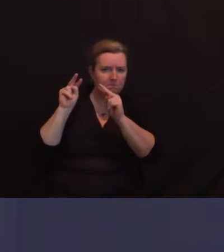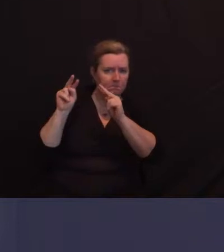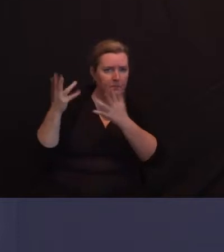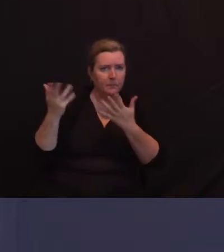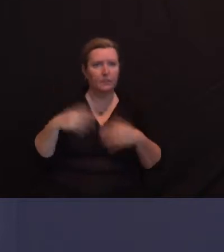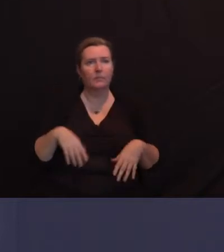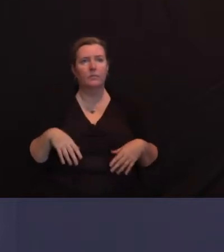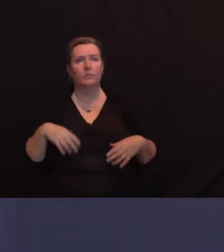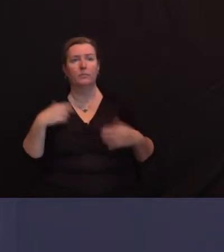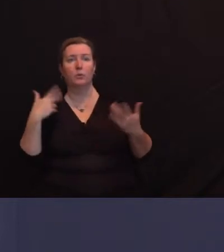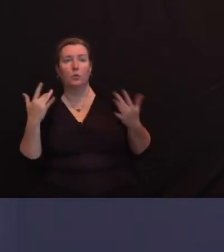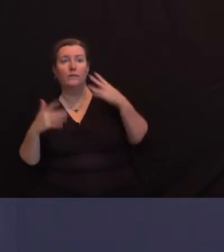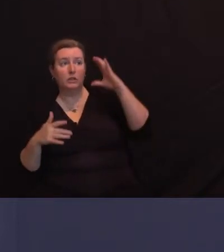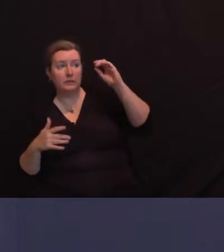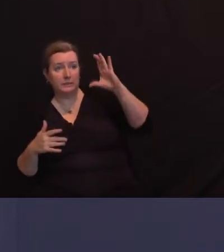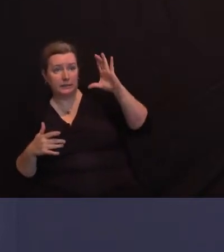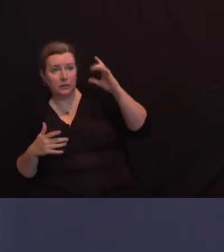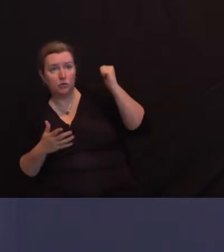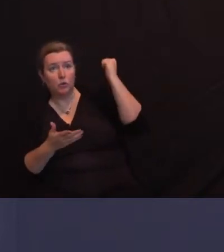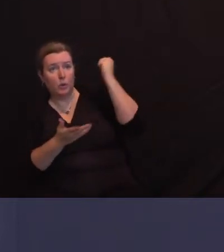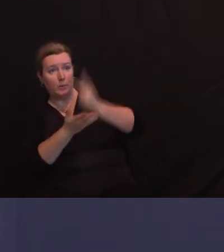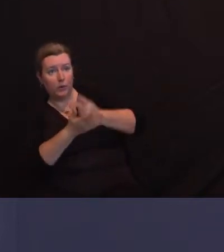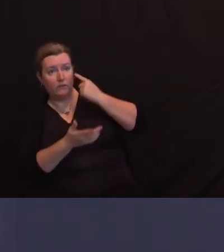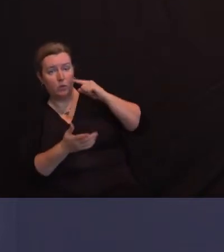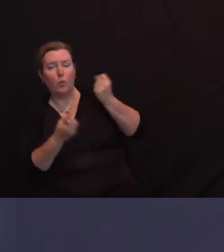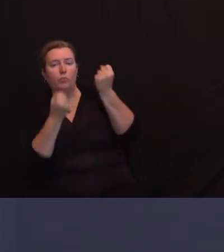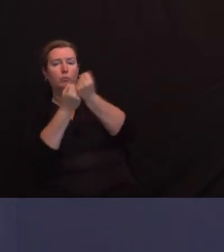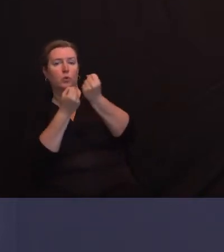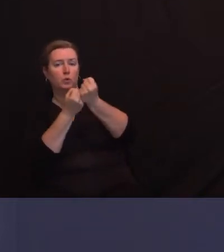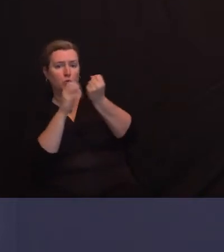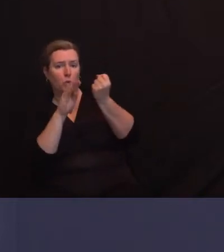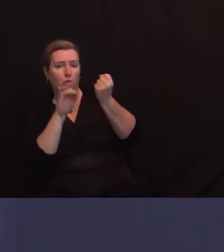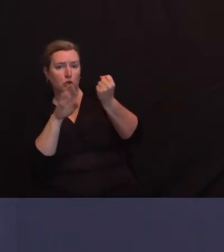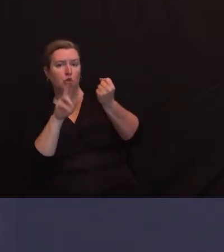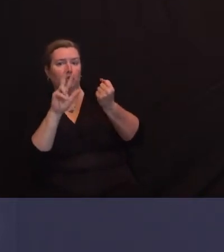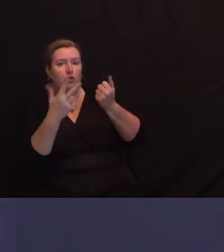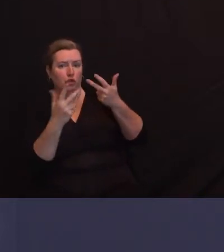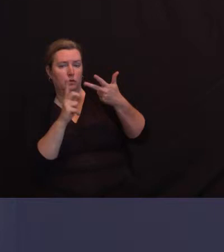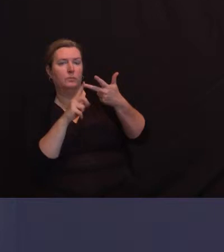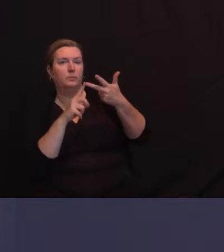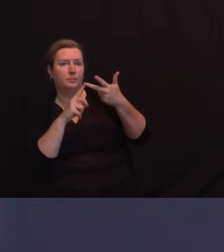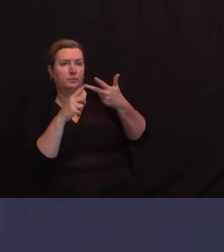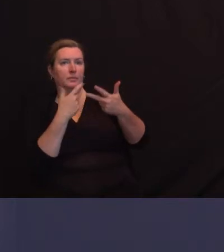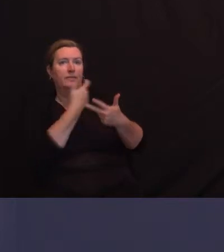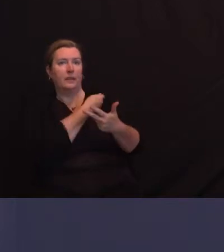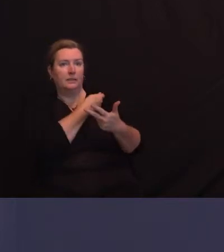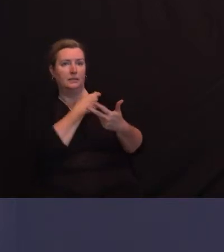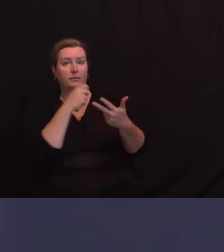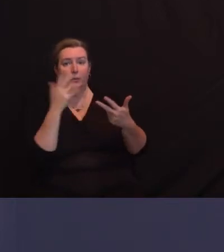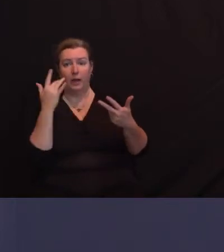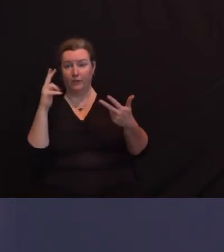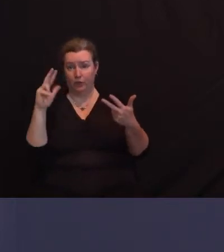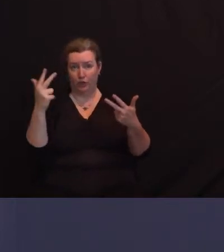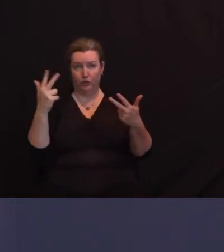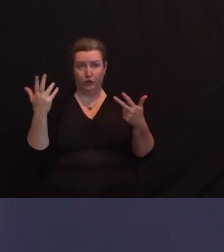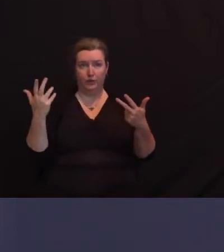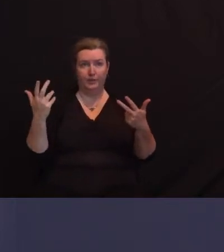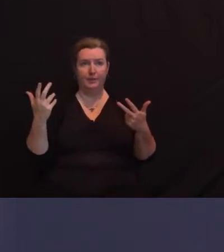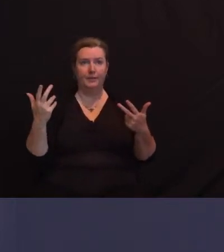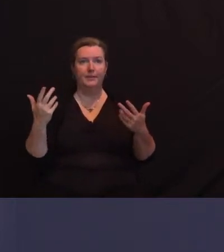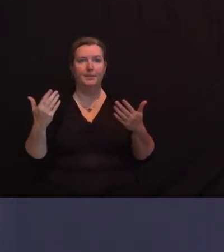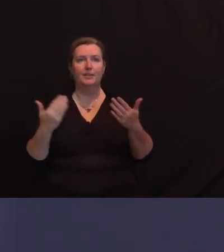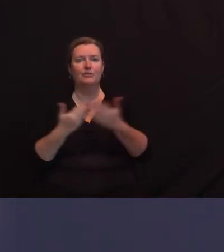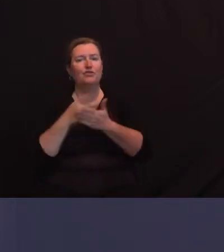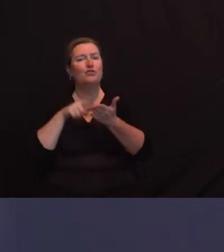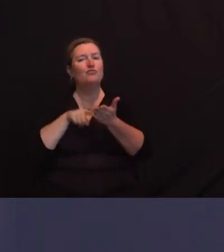approval and recommendations on boosters. Part of the rationale for boosters are several new CDC studies showing